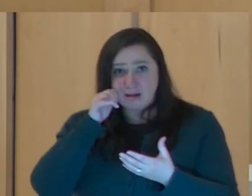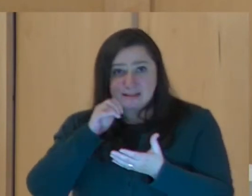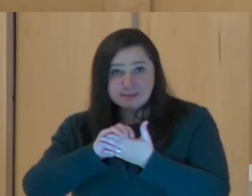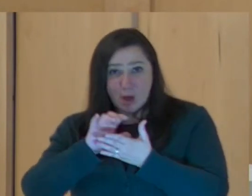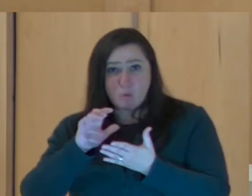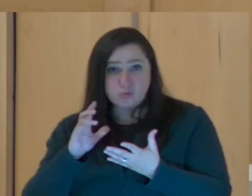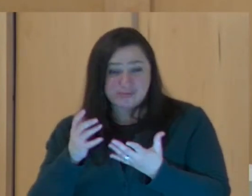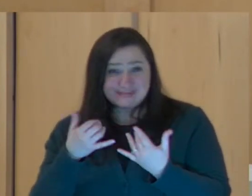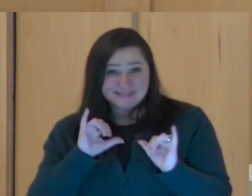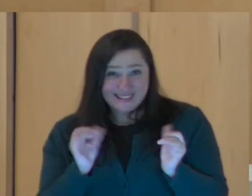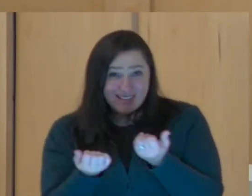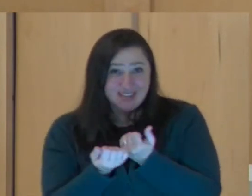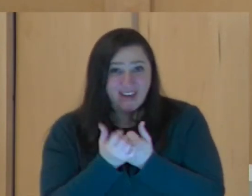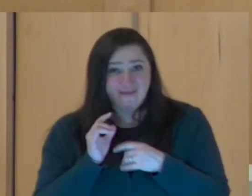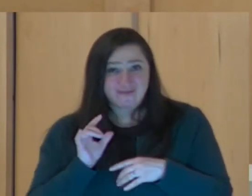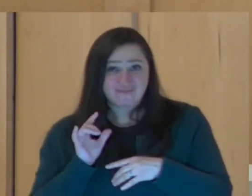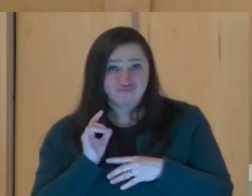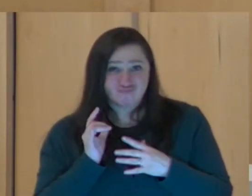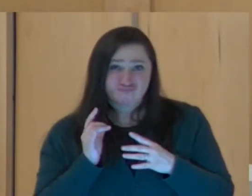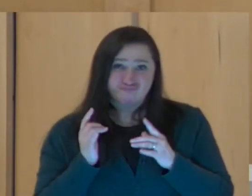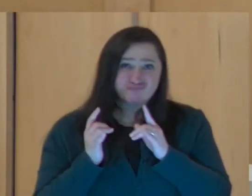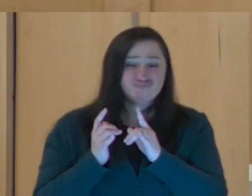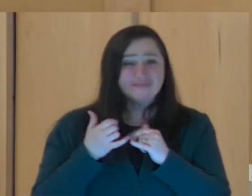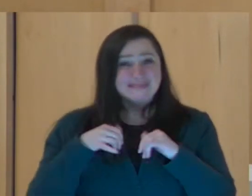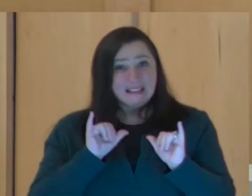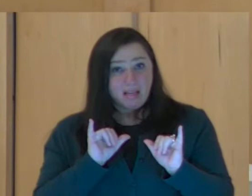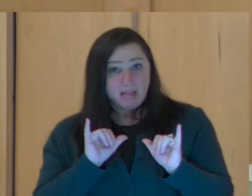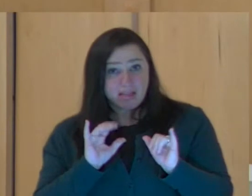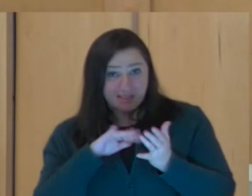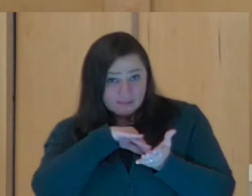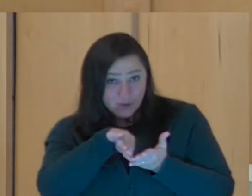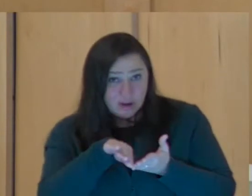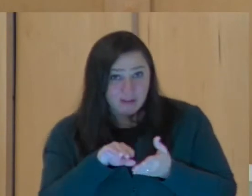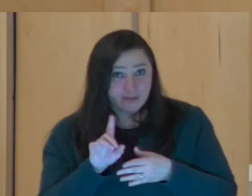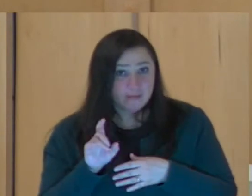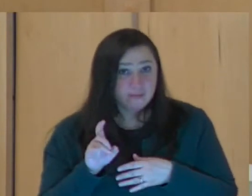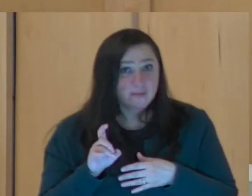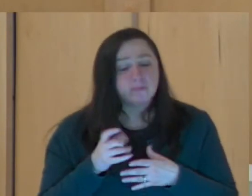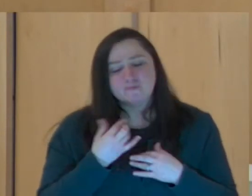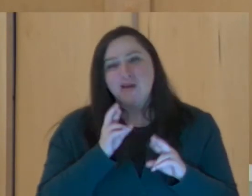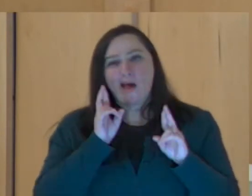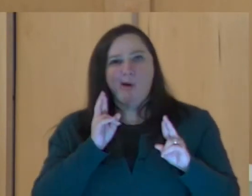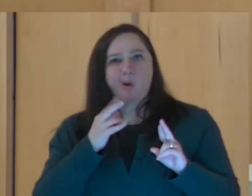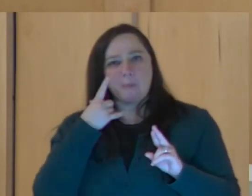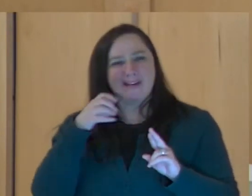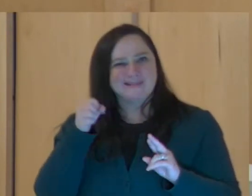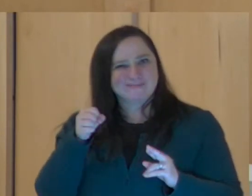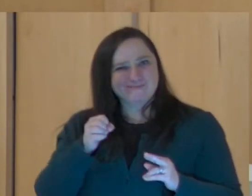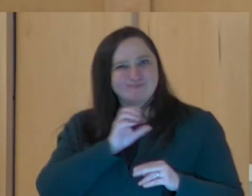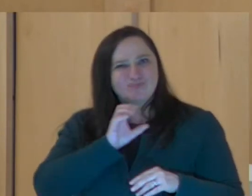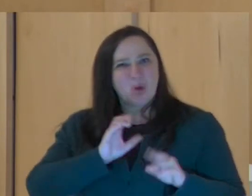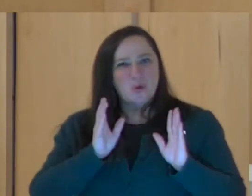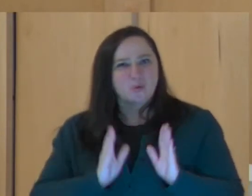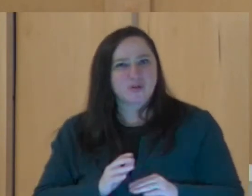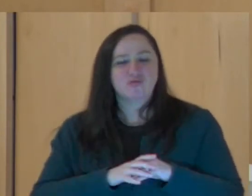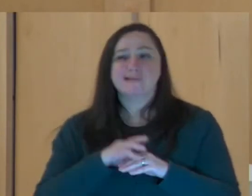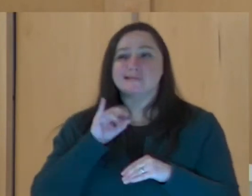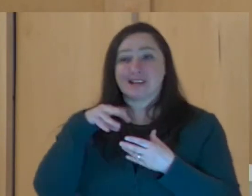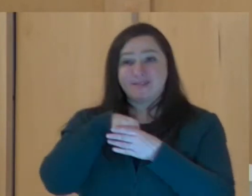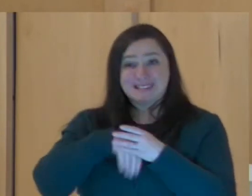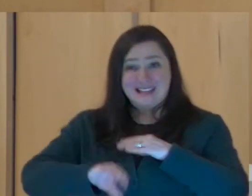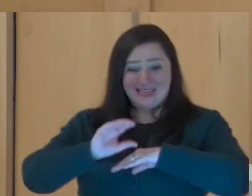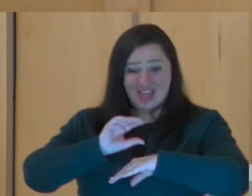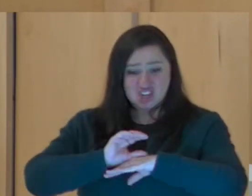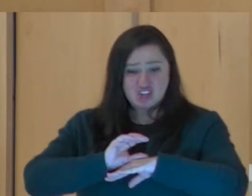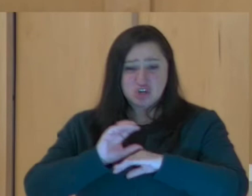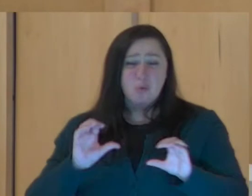I hope, as Christians, we would, right? If in the church we've done things that are